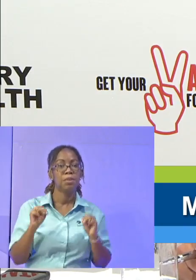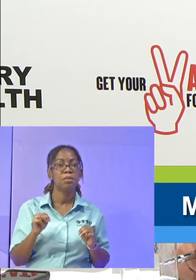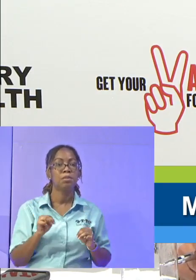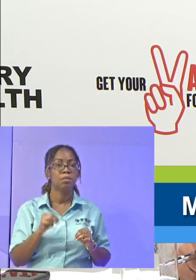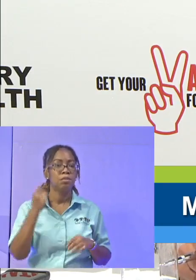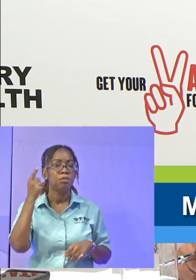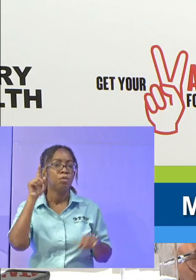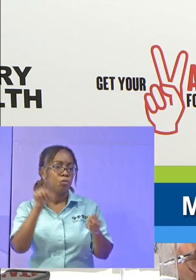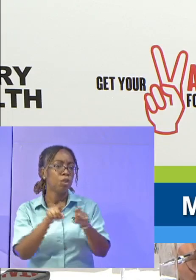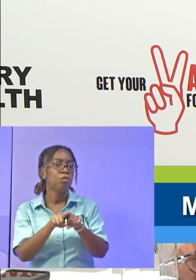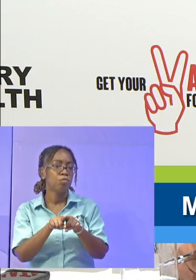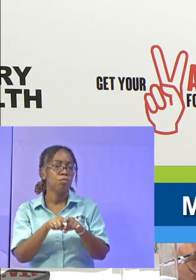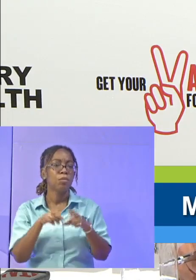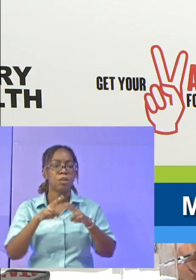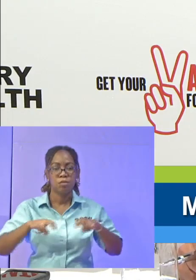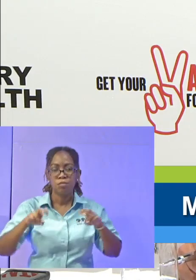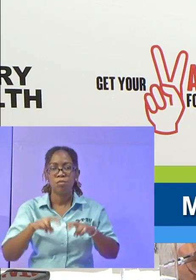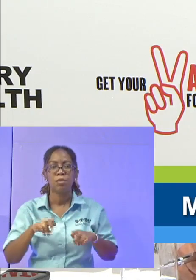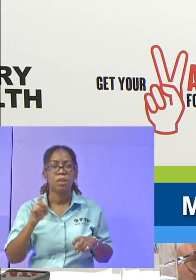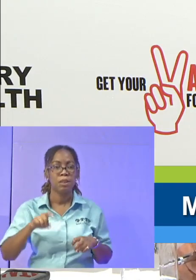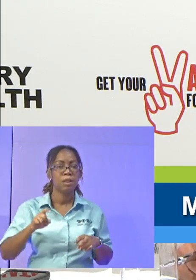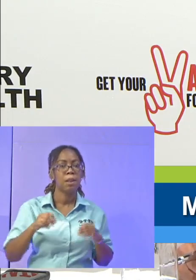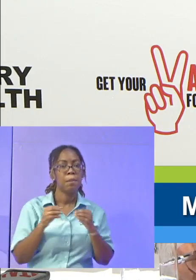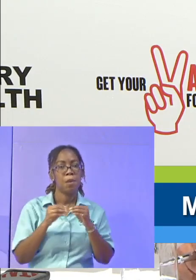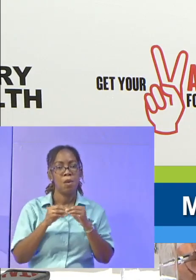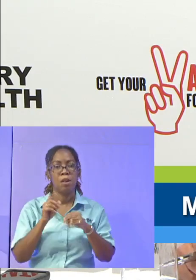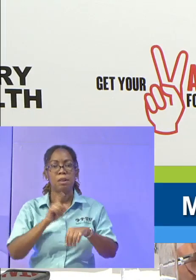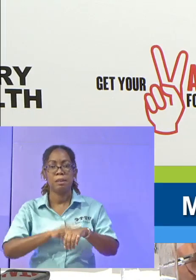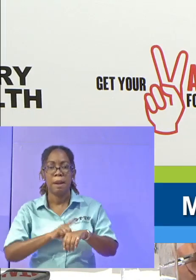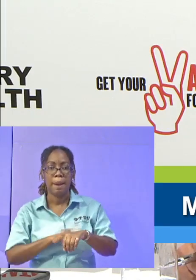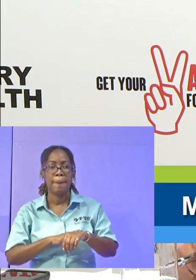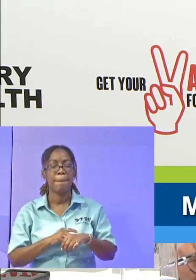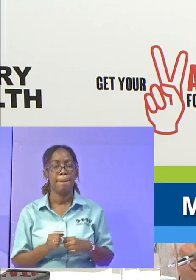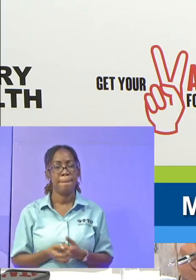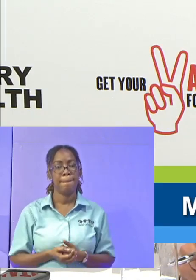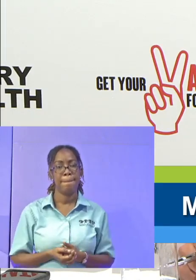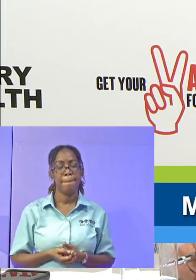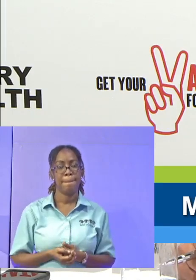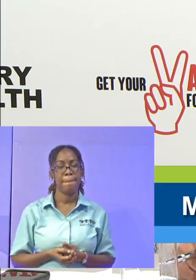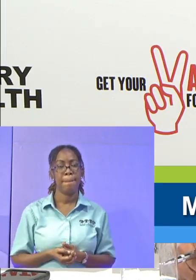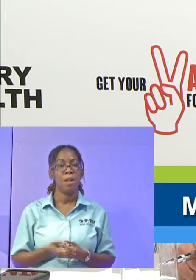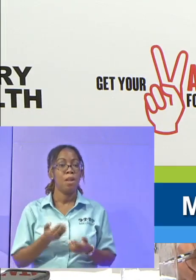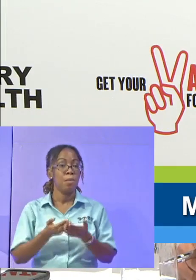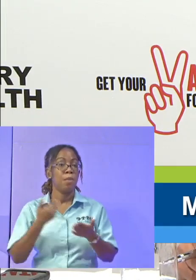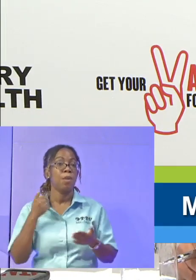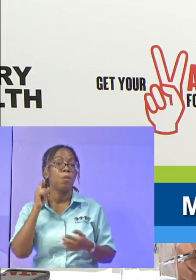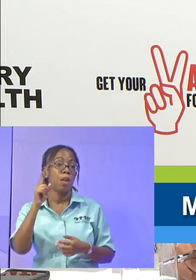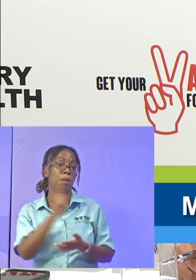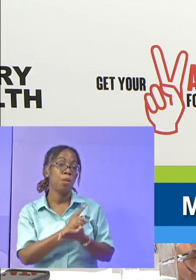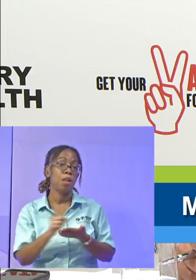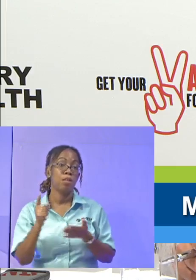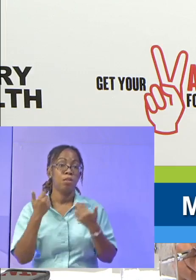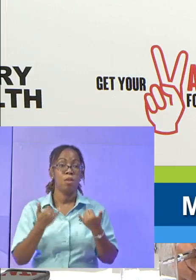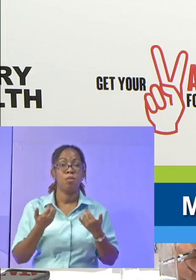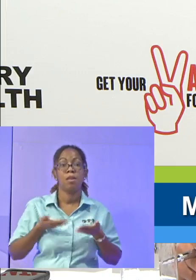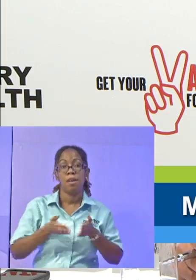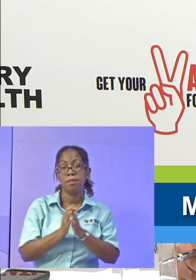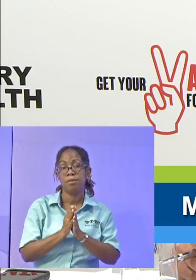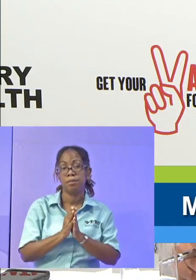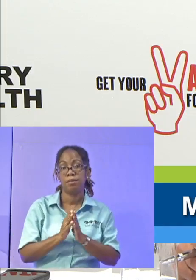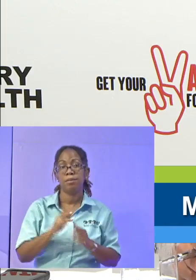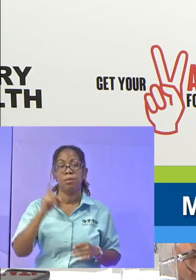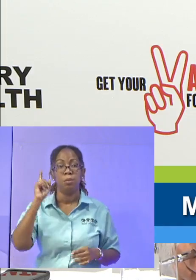the study will take a 1-month period. So the first time frame was a week. They have asked for and received a